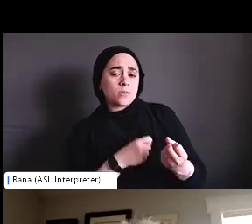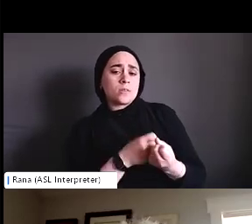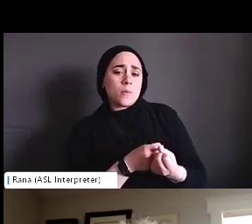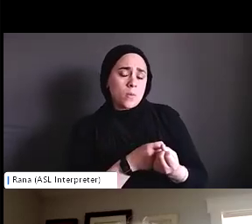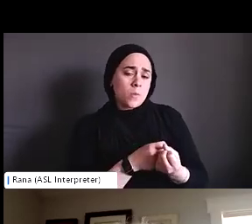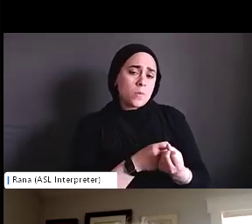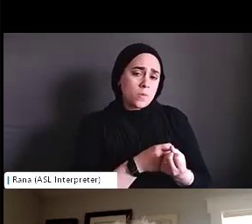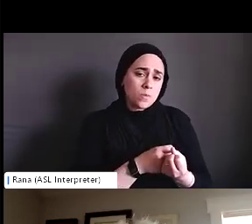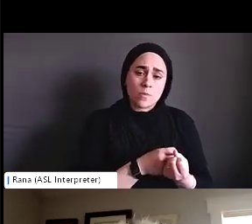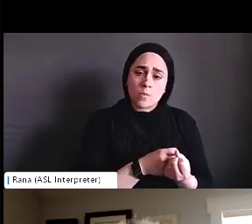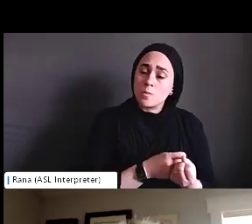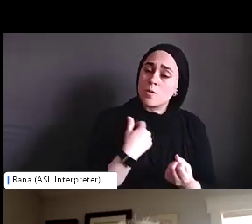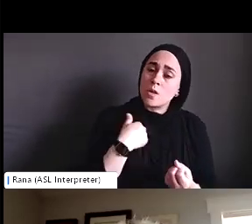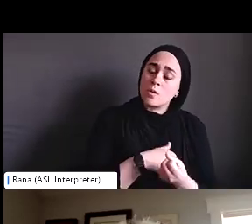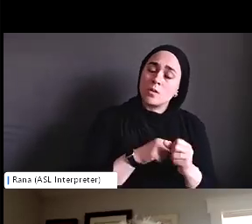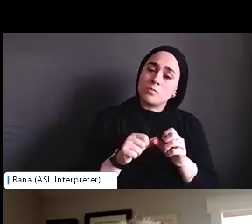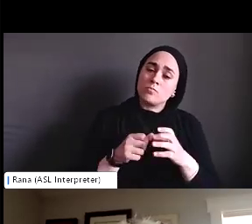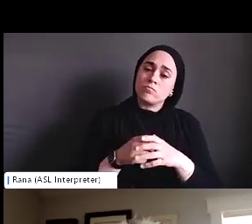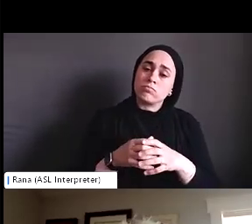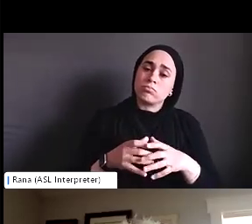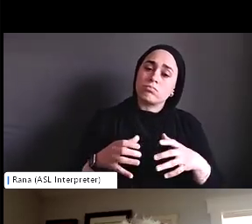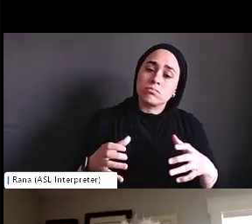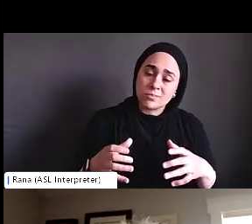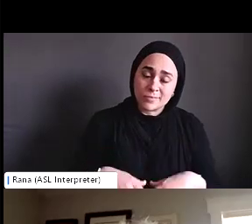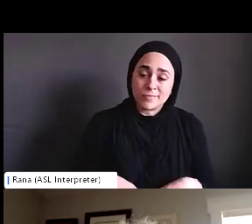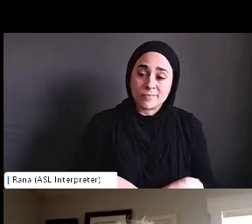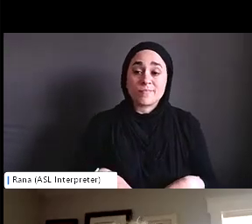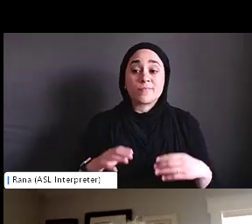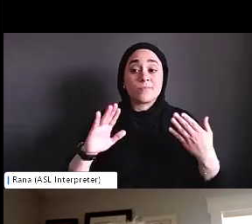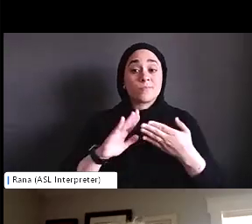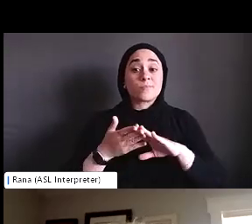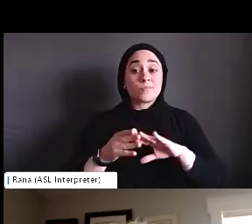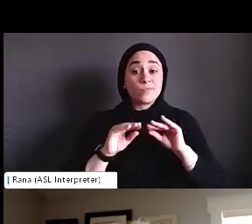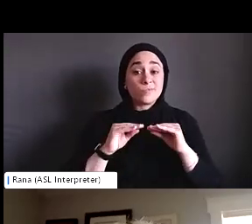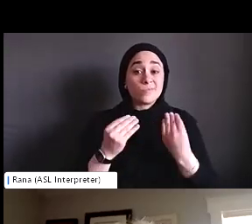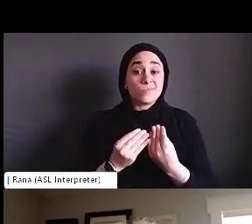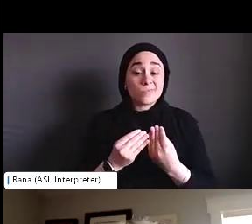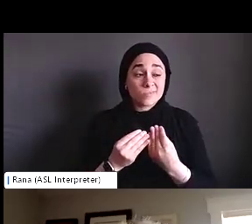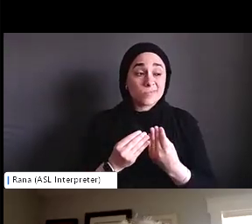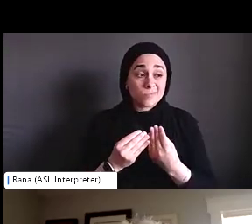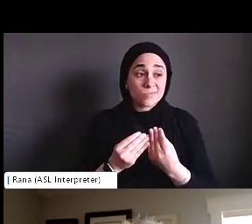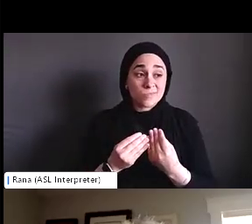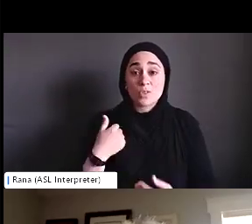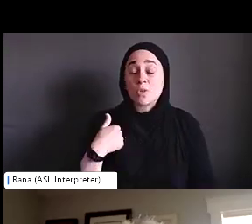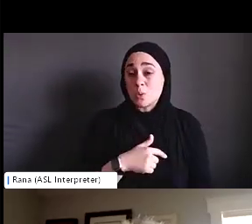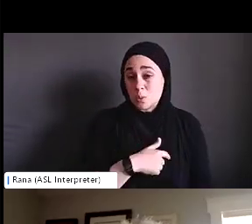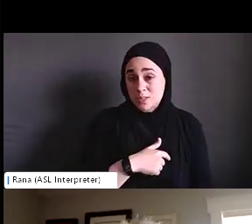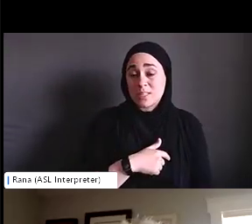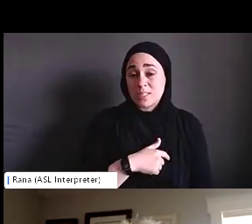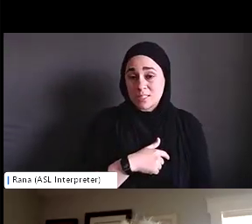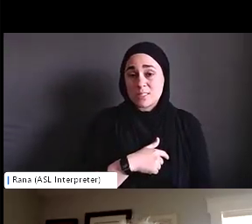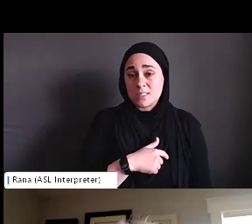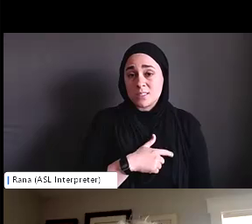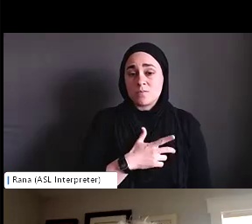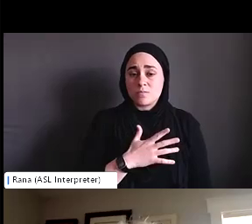we grow. As a community organization, we are bringing the voice